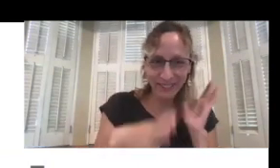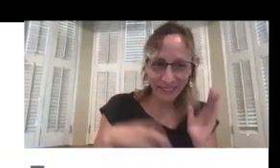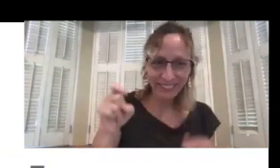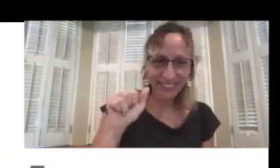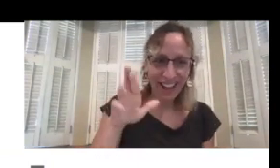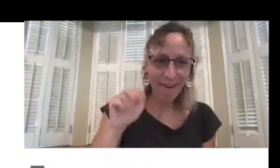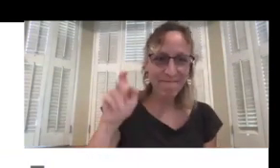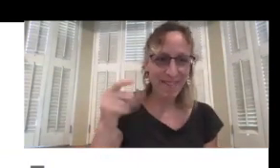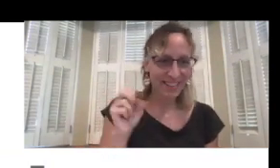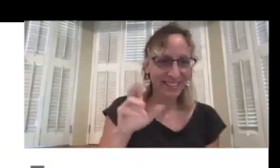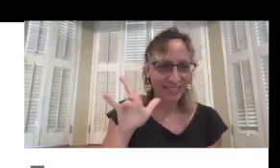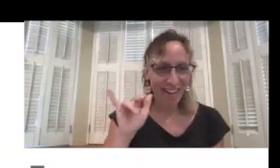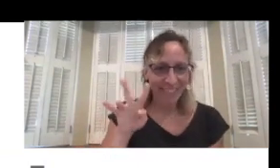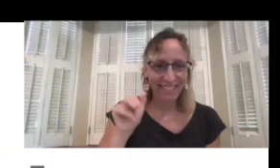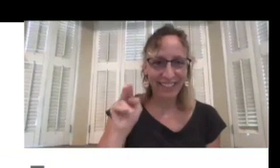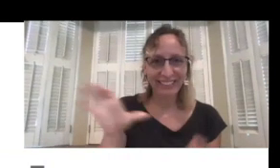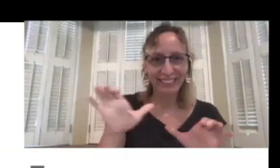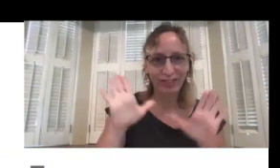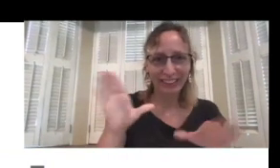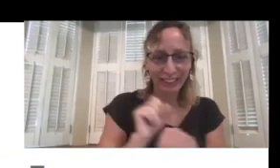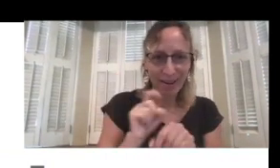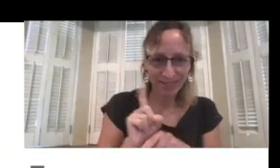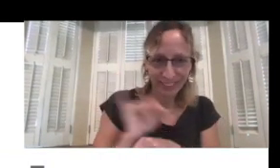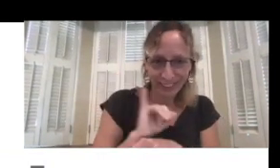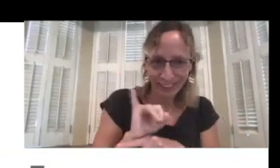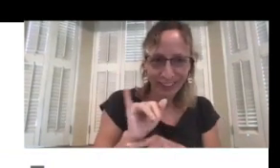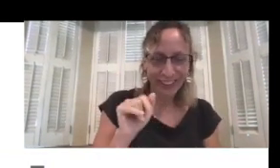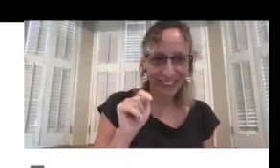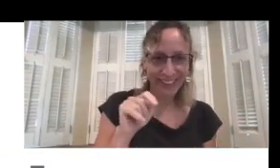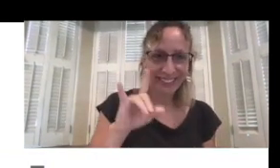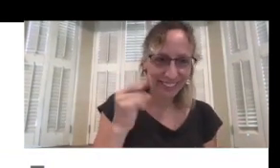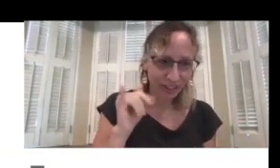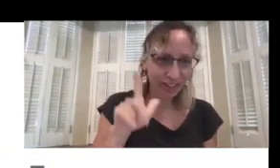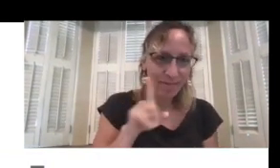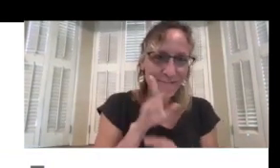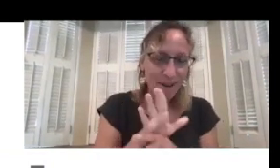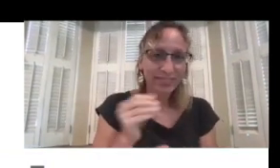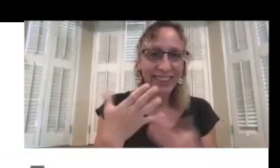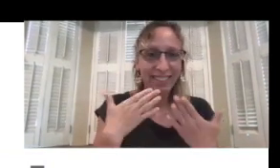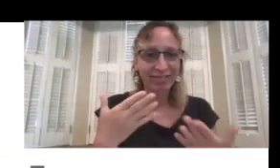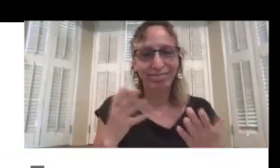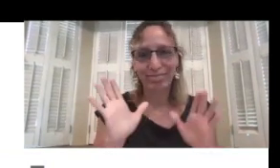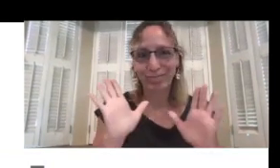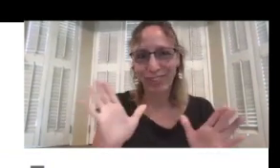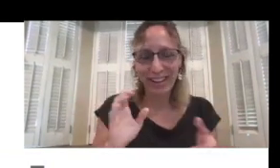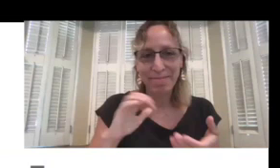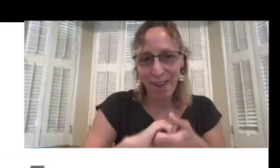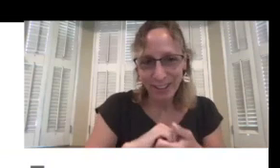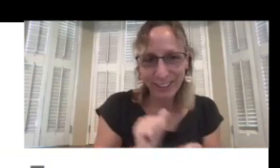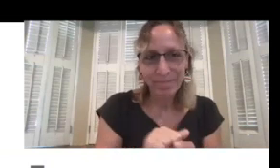the panel. I'm very proud of our student, Sarah Beth Sullivan. She's done a great job as an intern at Digital